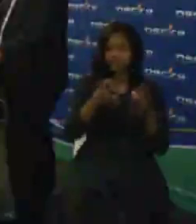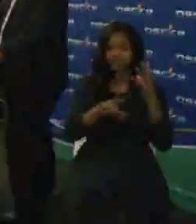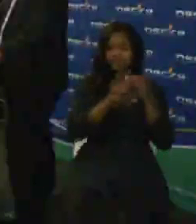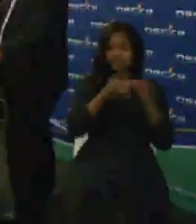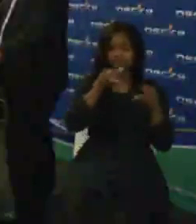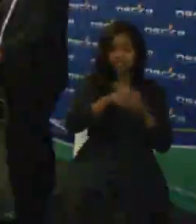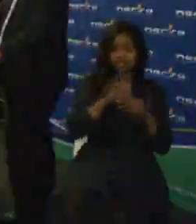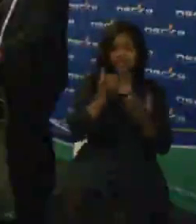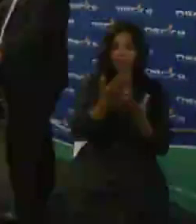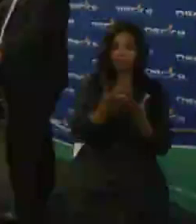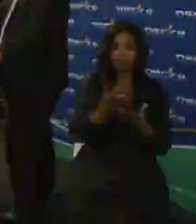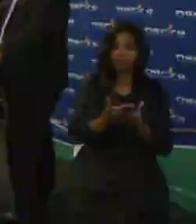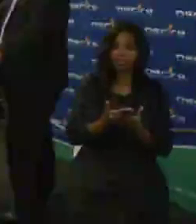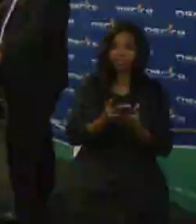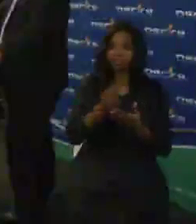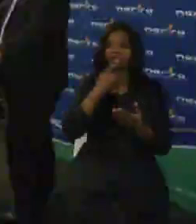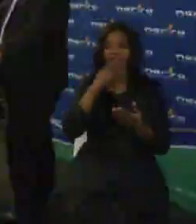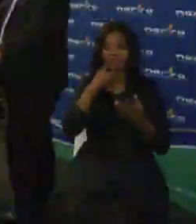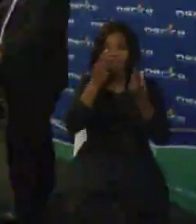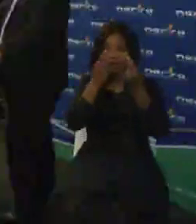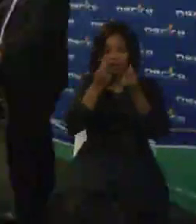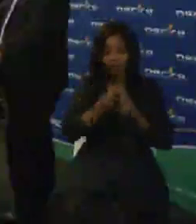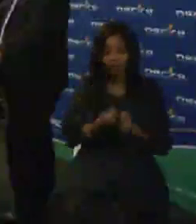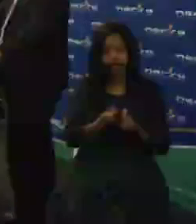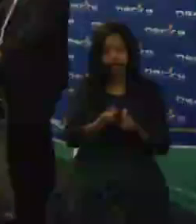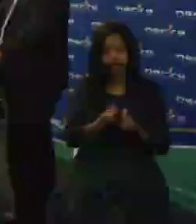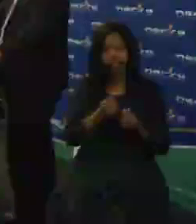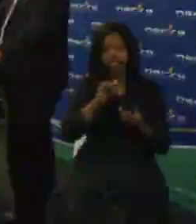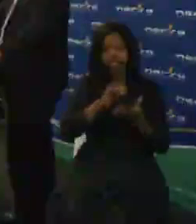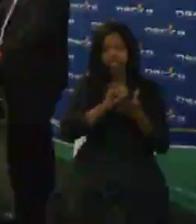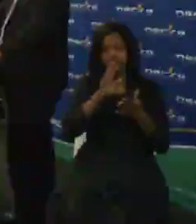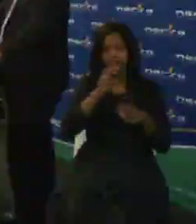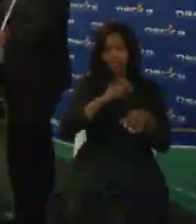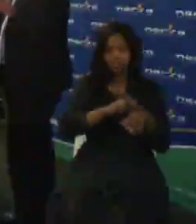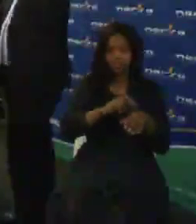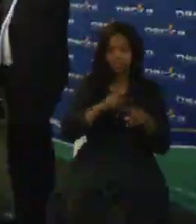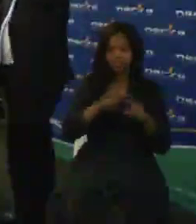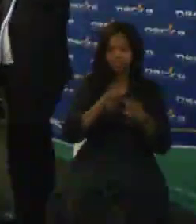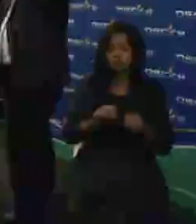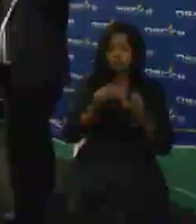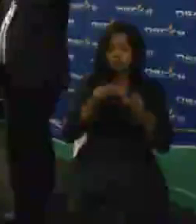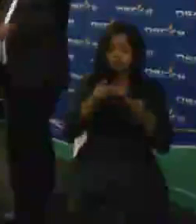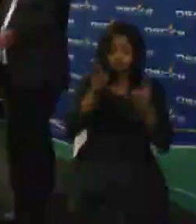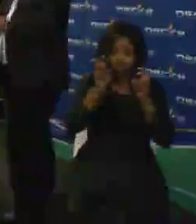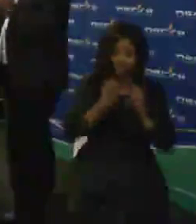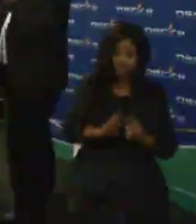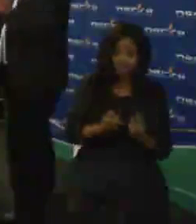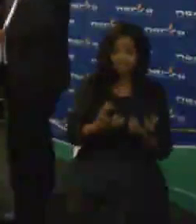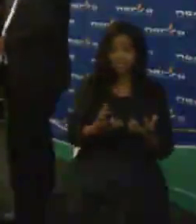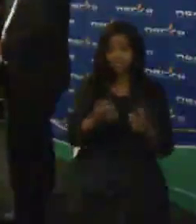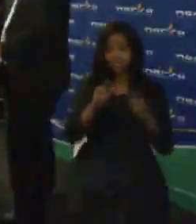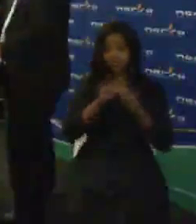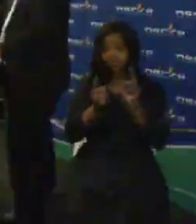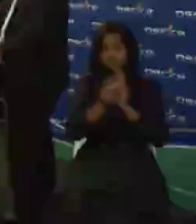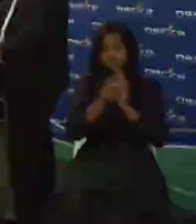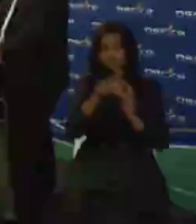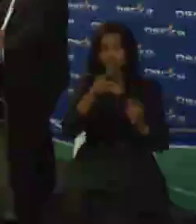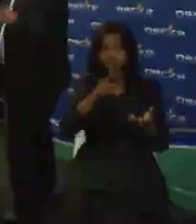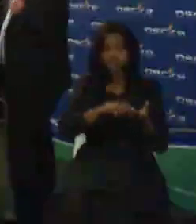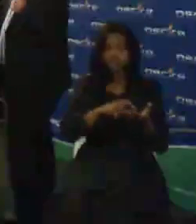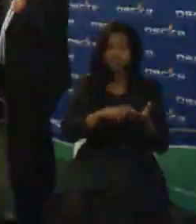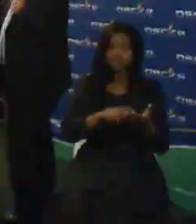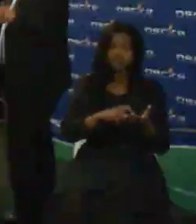our application are the costs it's going to be required to produce this electricity to meet the